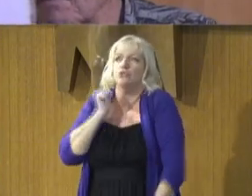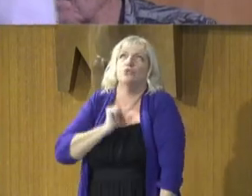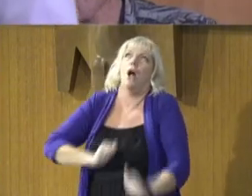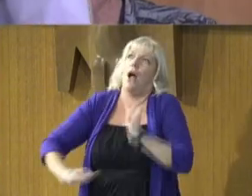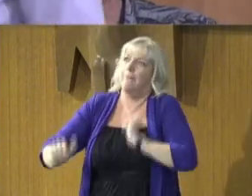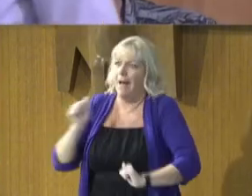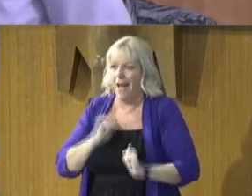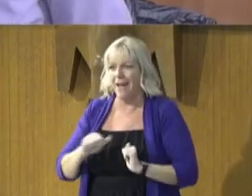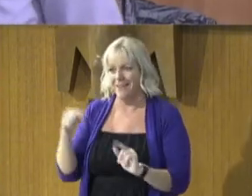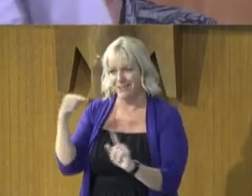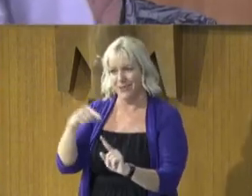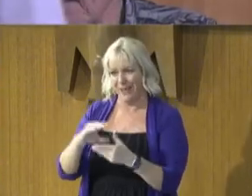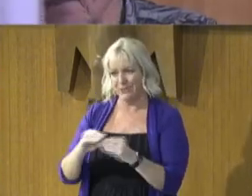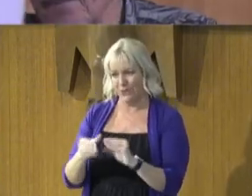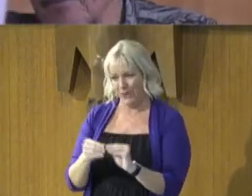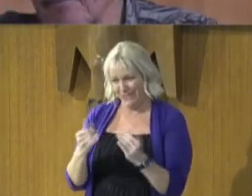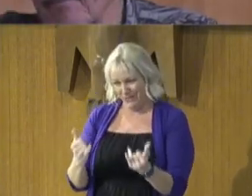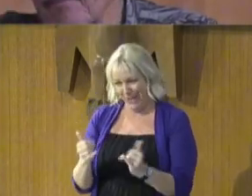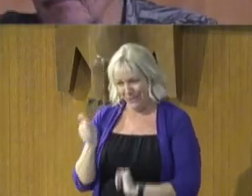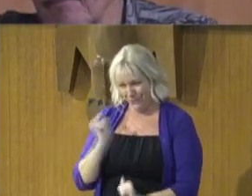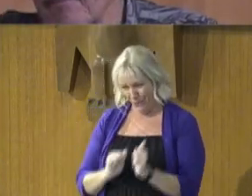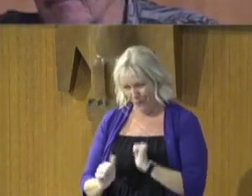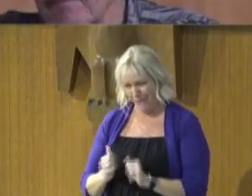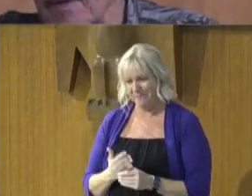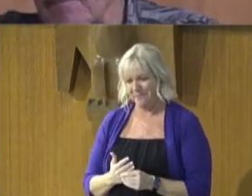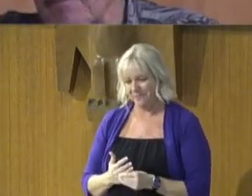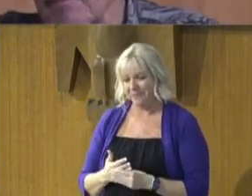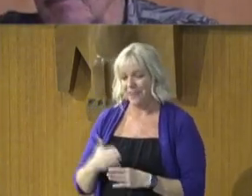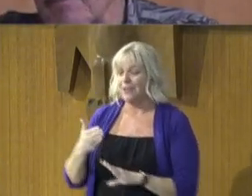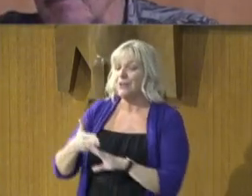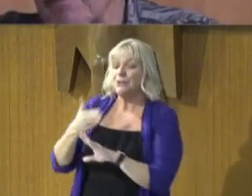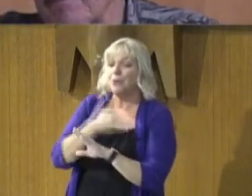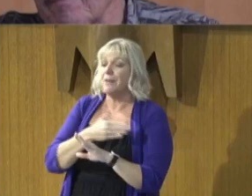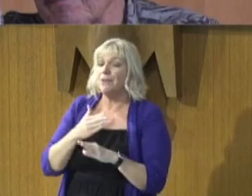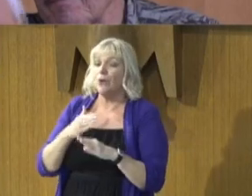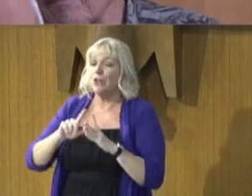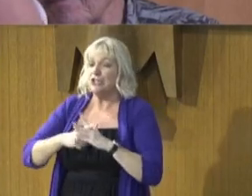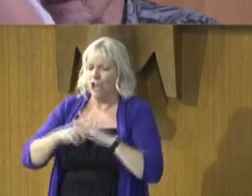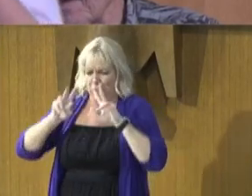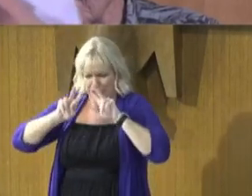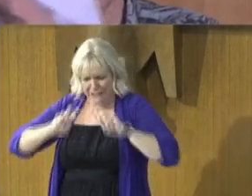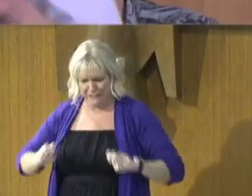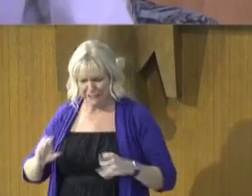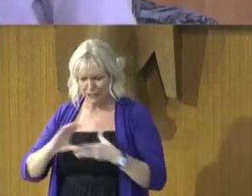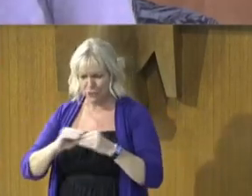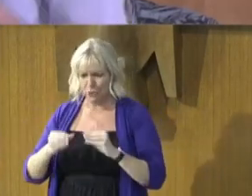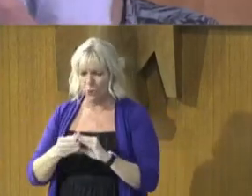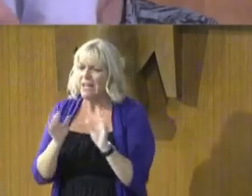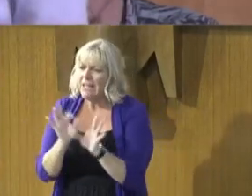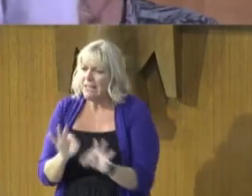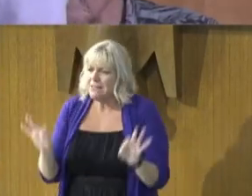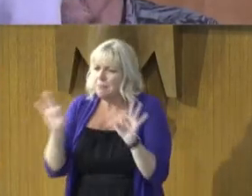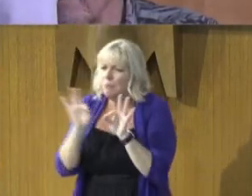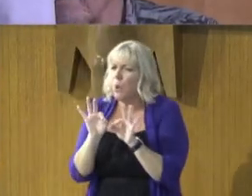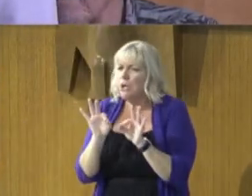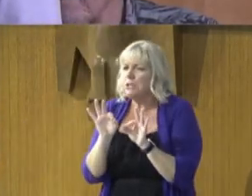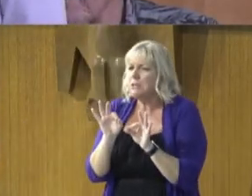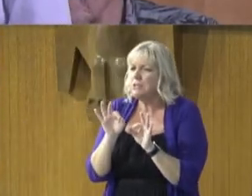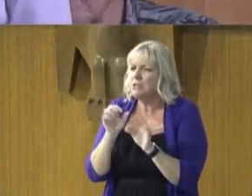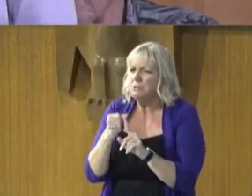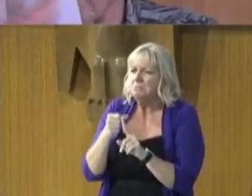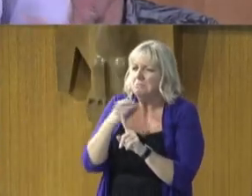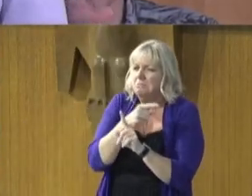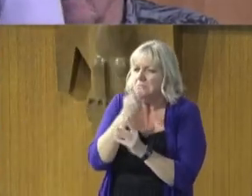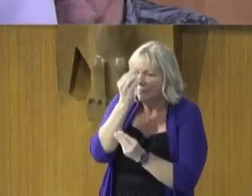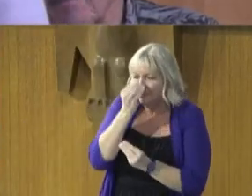drama. Now, before we dig into his story, I think it's always important when we're talking about the prophets to give a little caveat, because